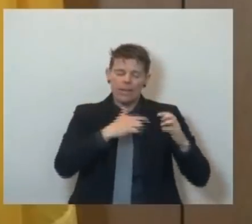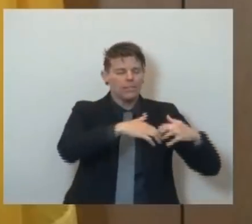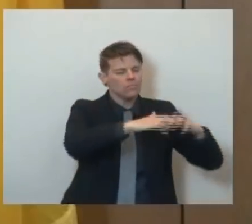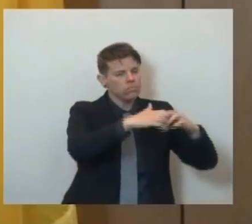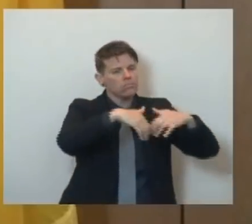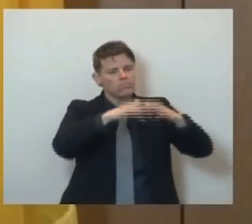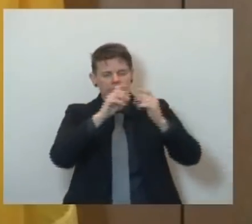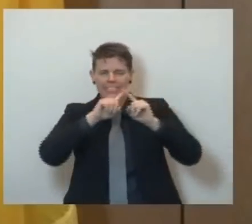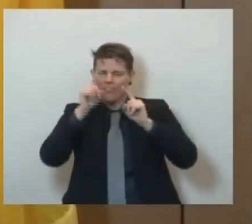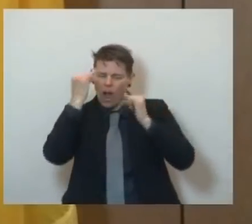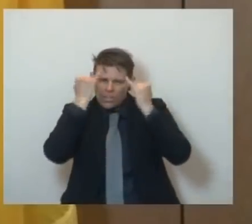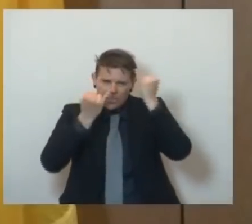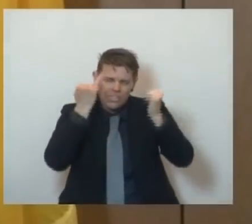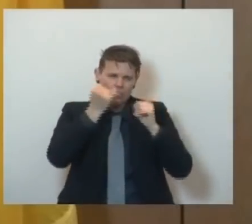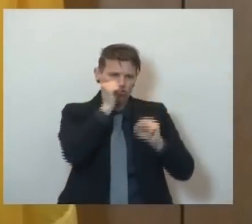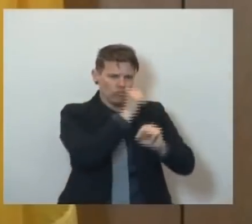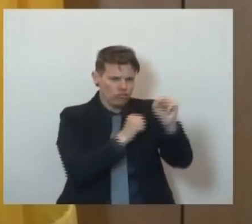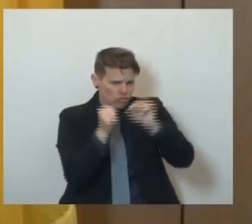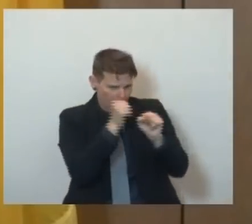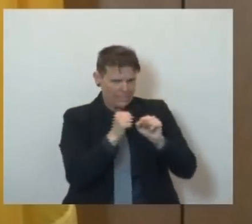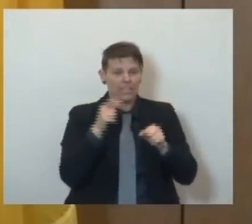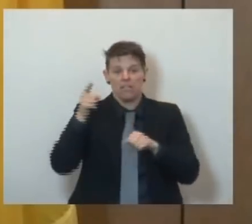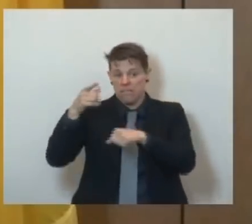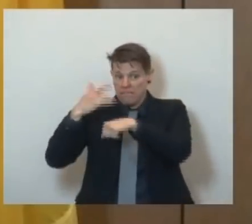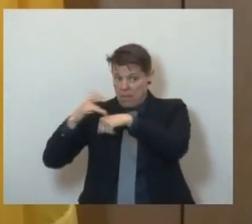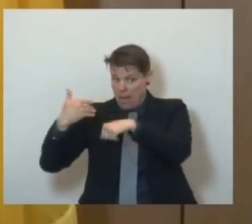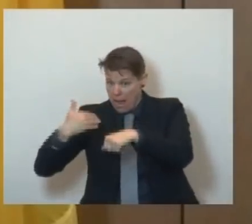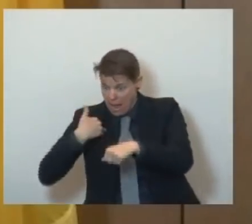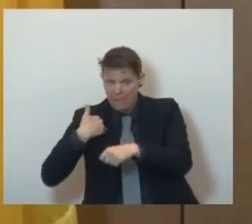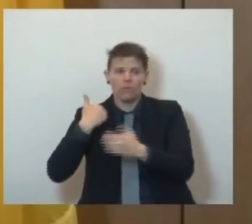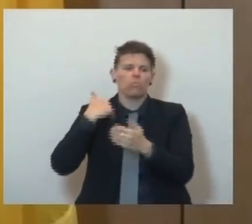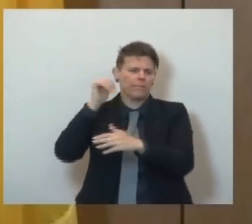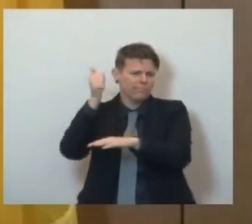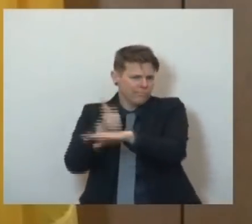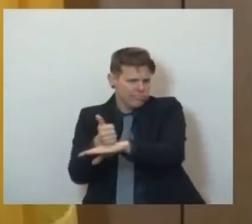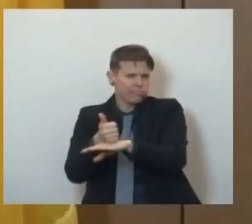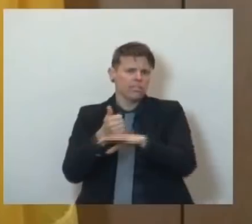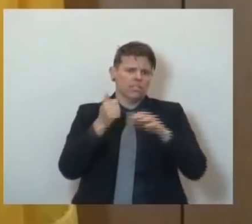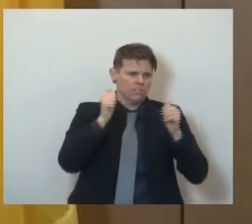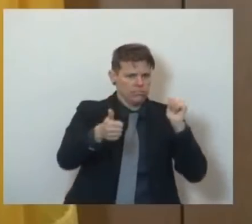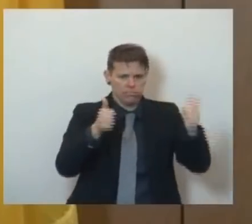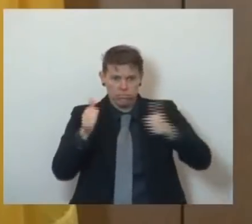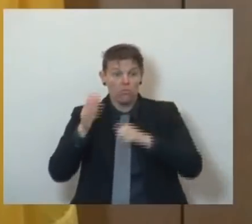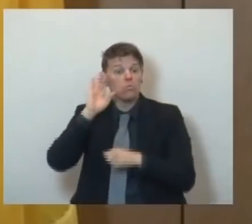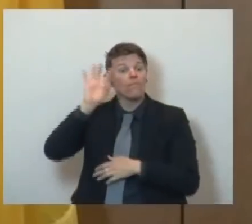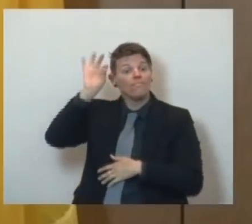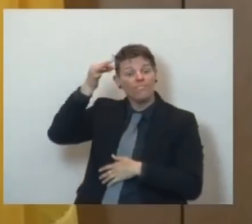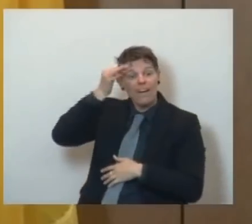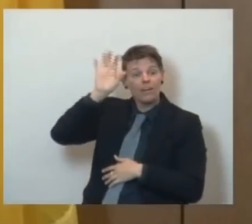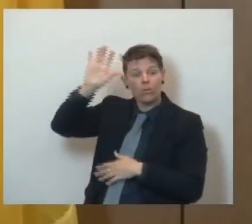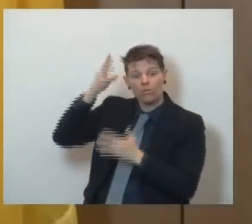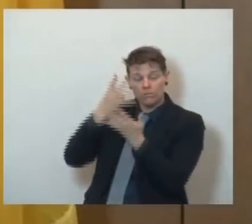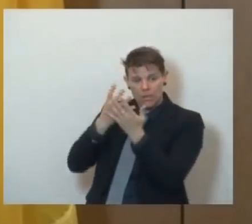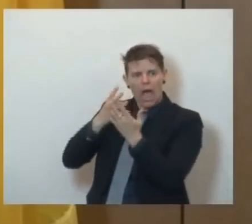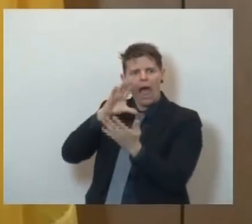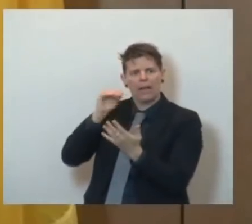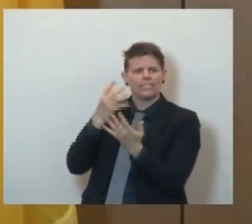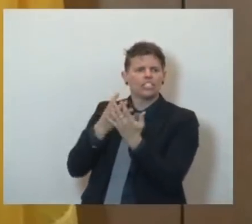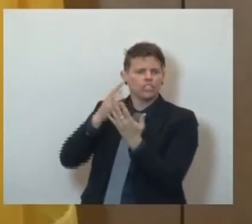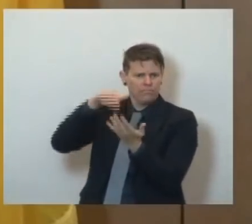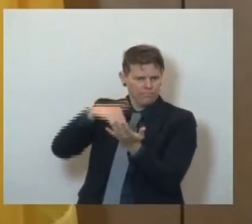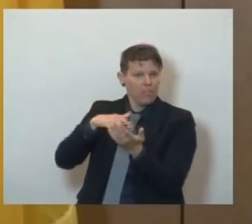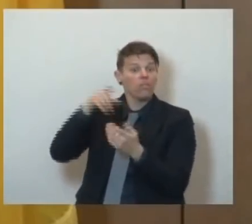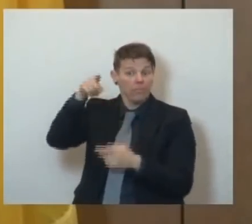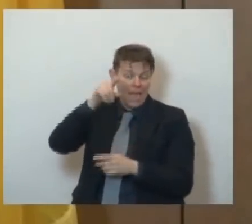everywhere else. We also know that in federal corrections facilities, detention centers, there have also been positive